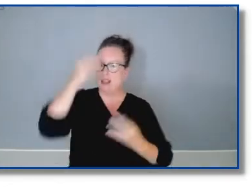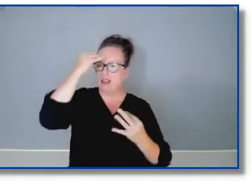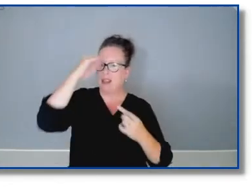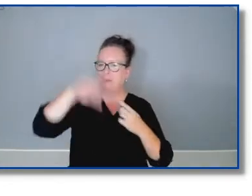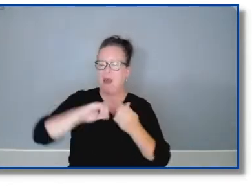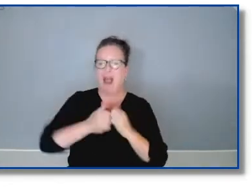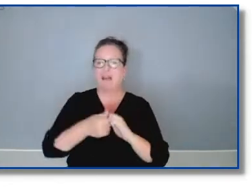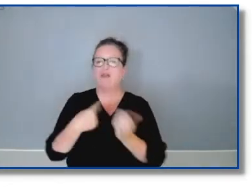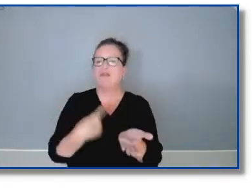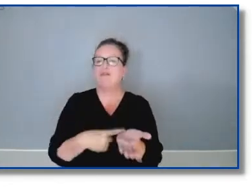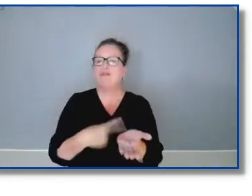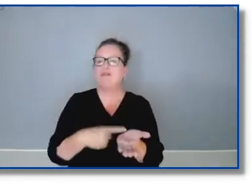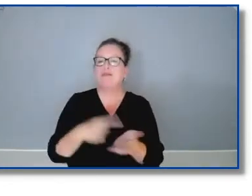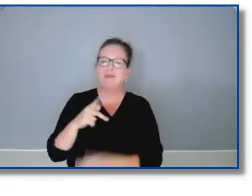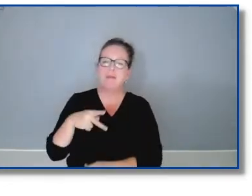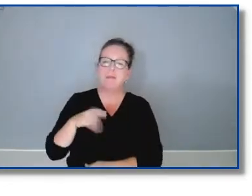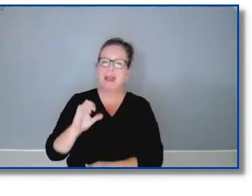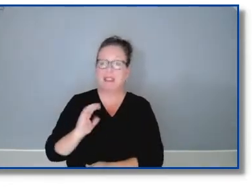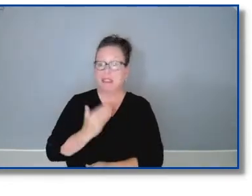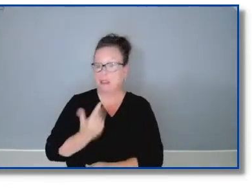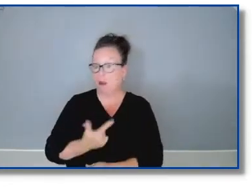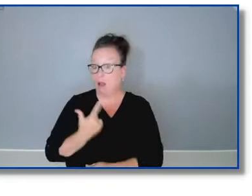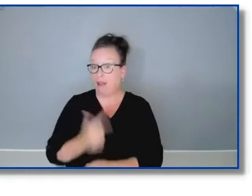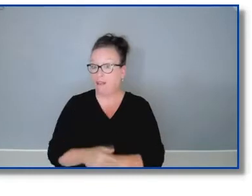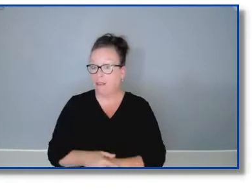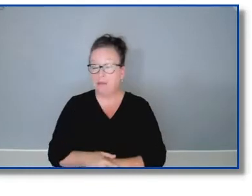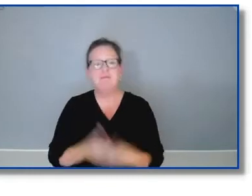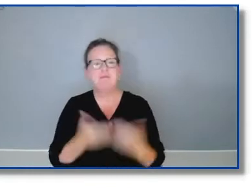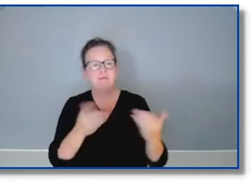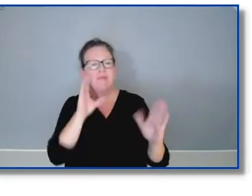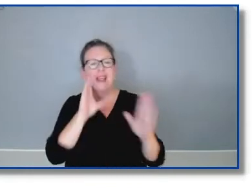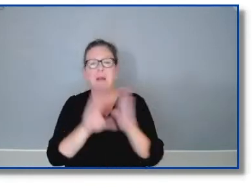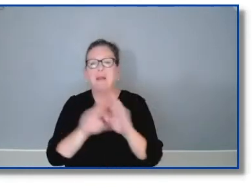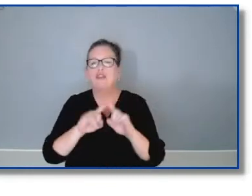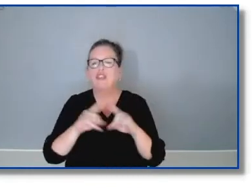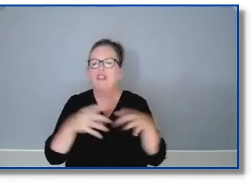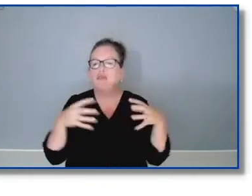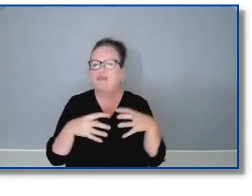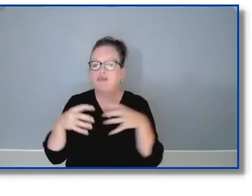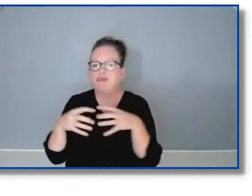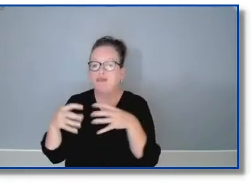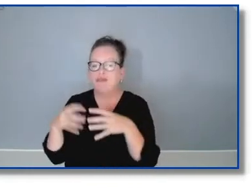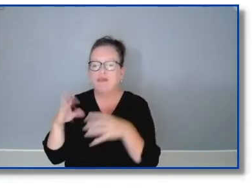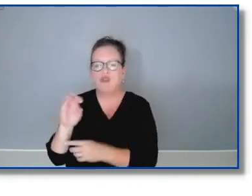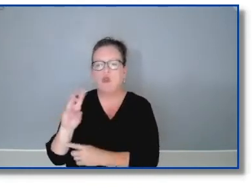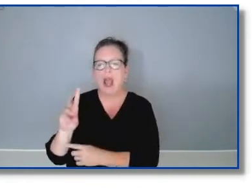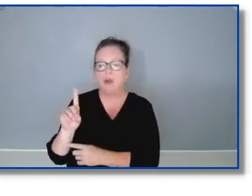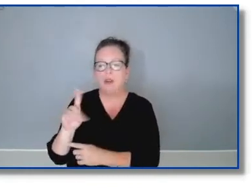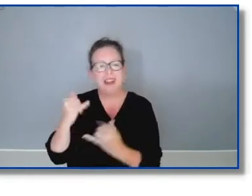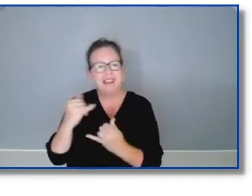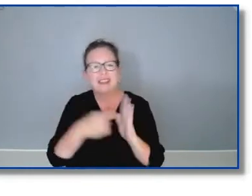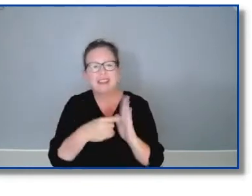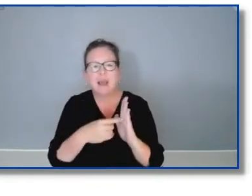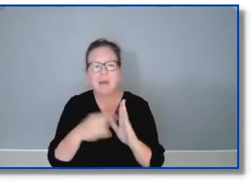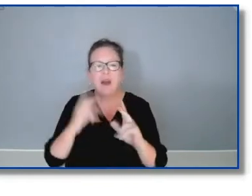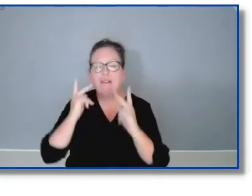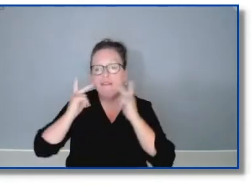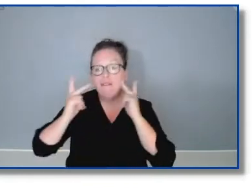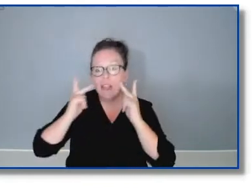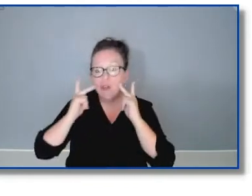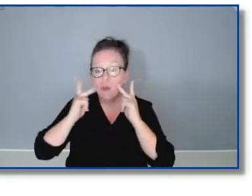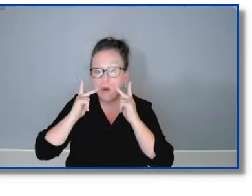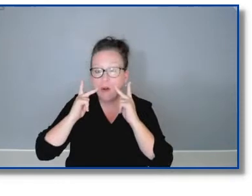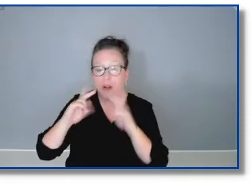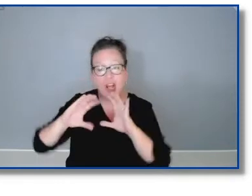These are some images of crowds. These are examples of visual crowd surveillance with the use